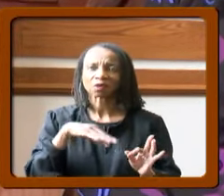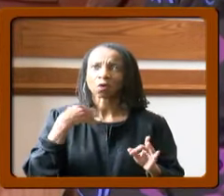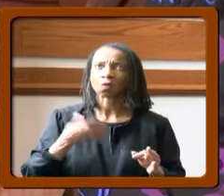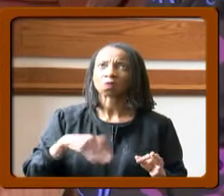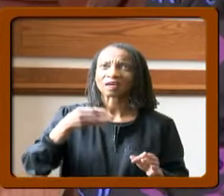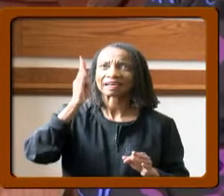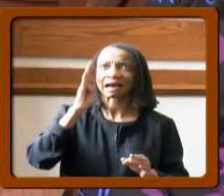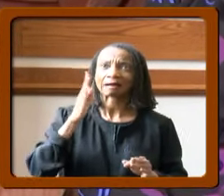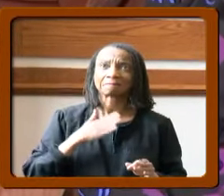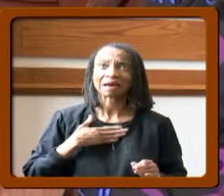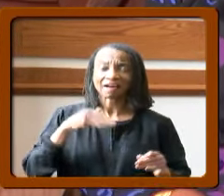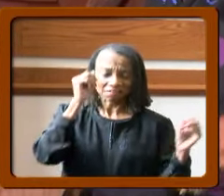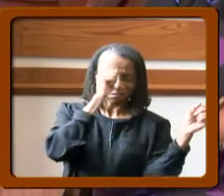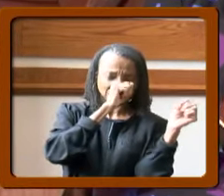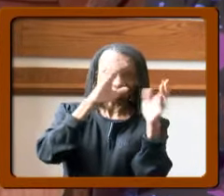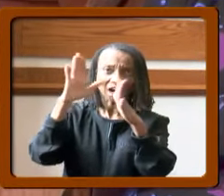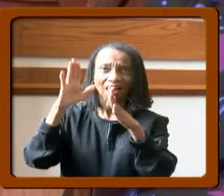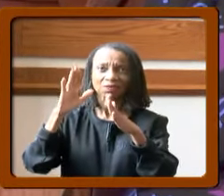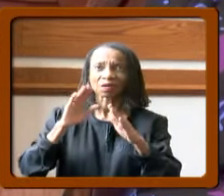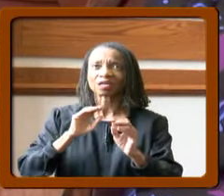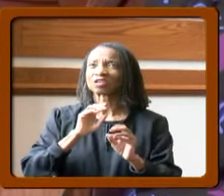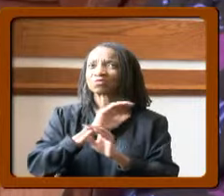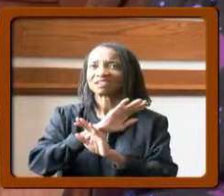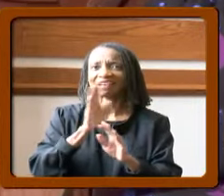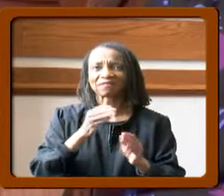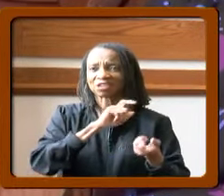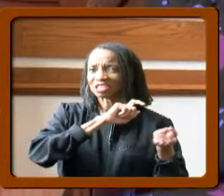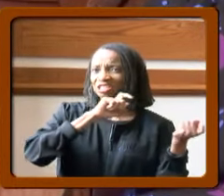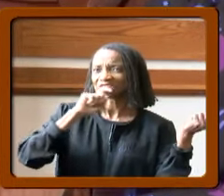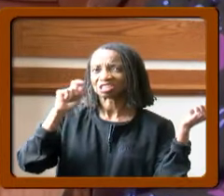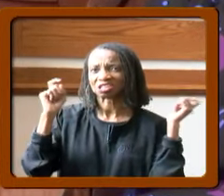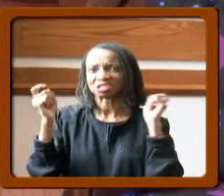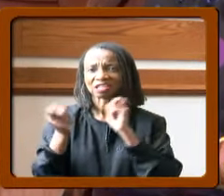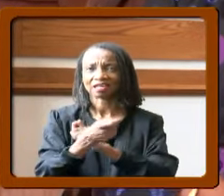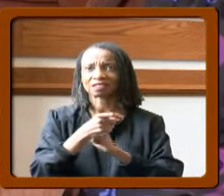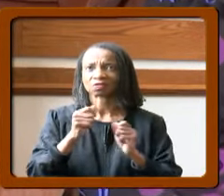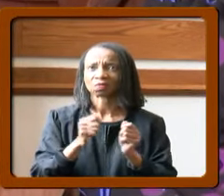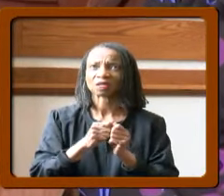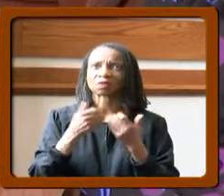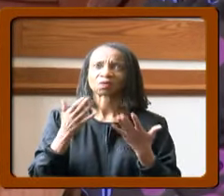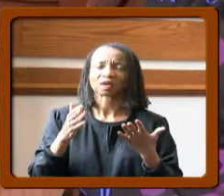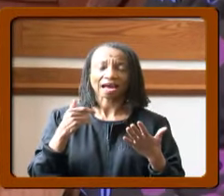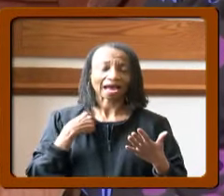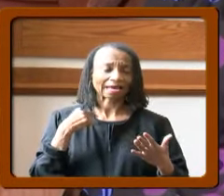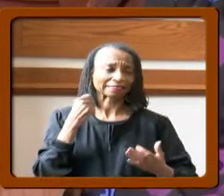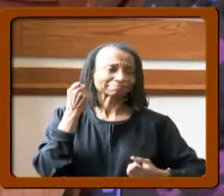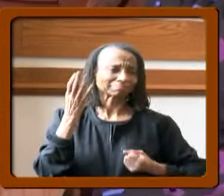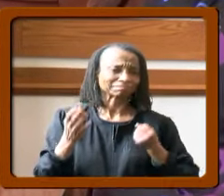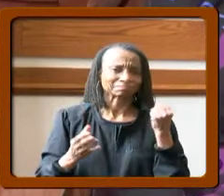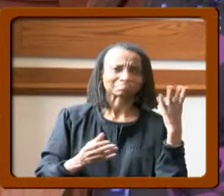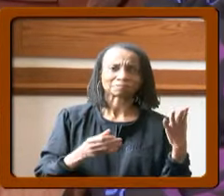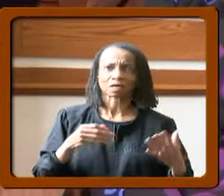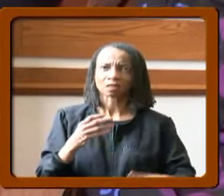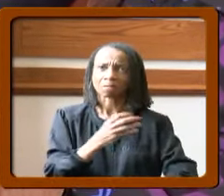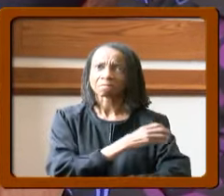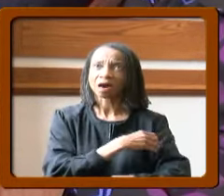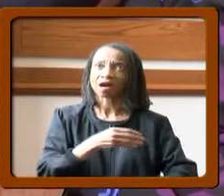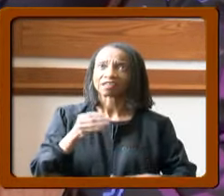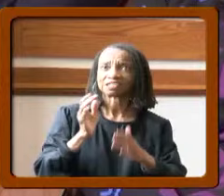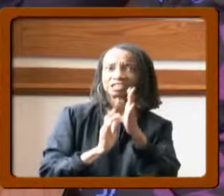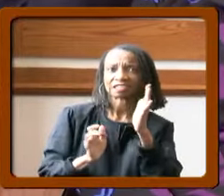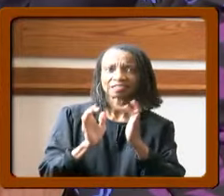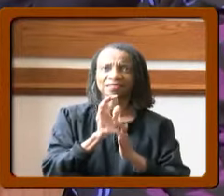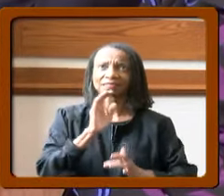turning with thee. Sometimes I have to just sing about it. All hail the power of Jesus' name. Let